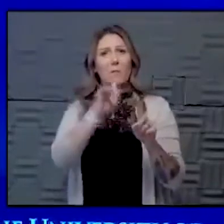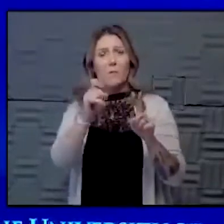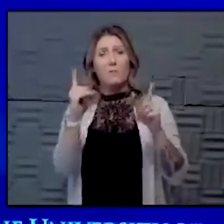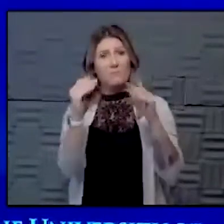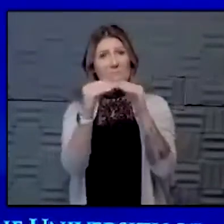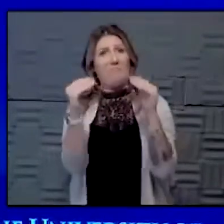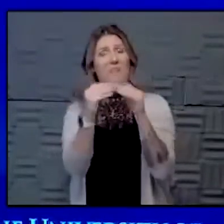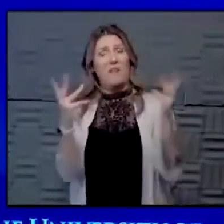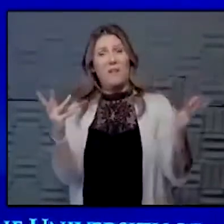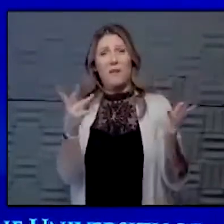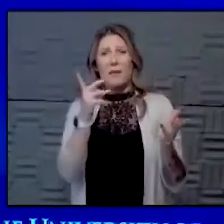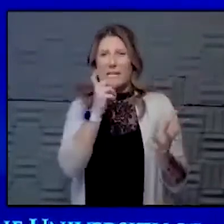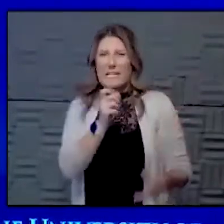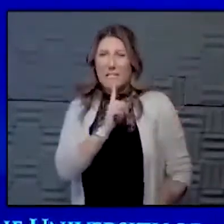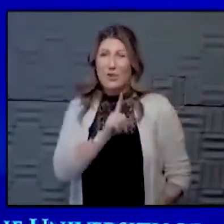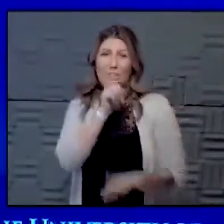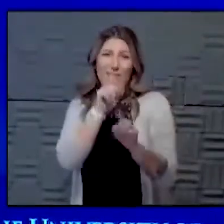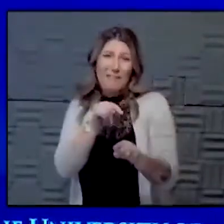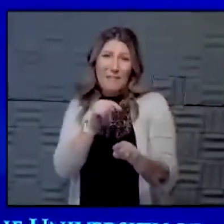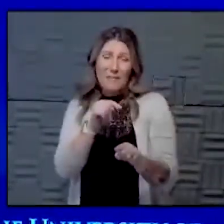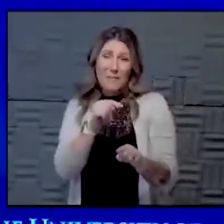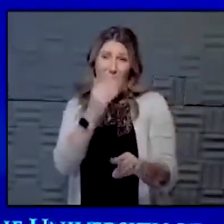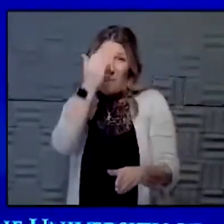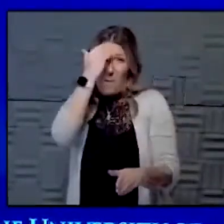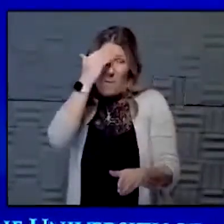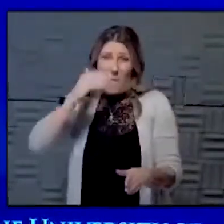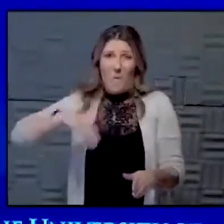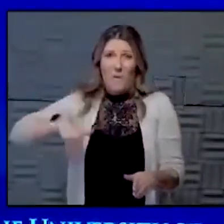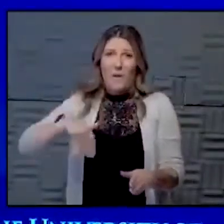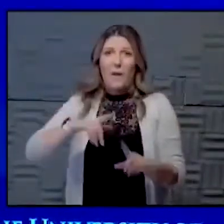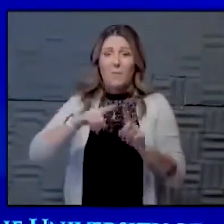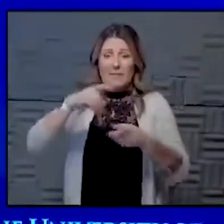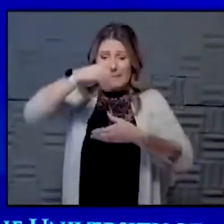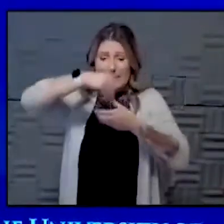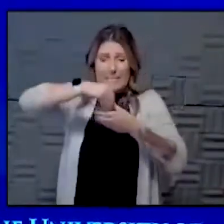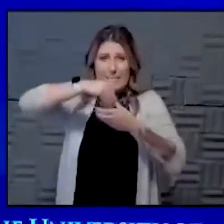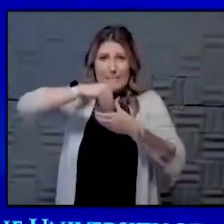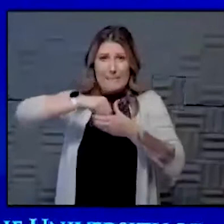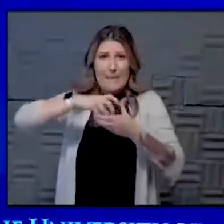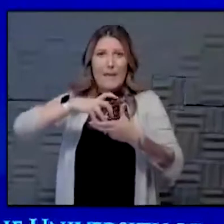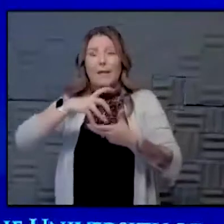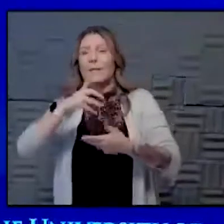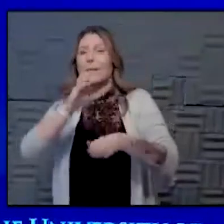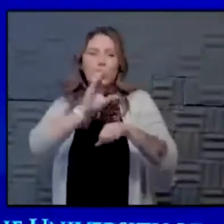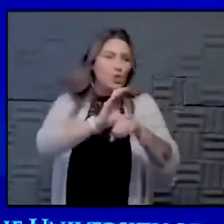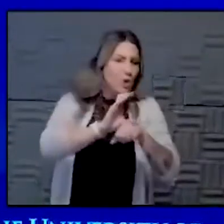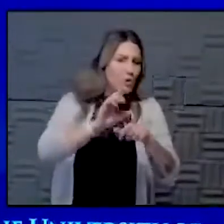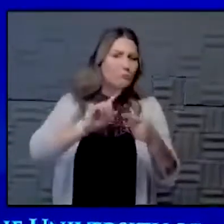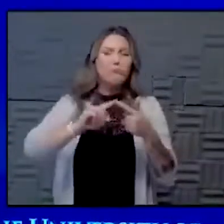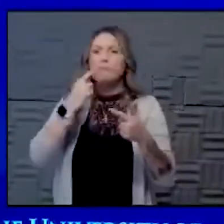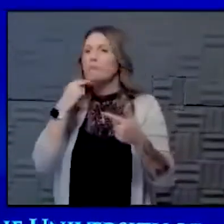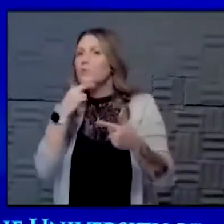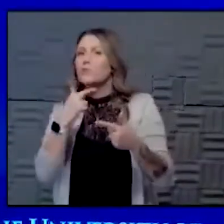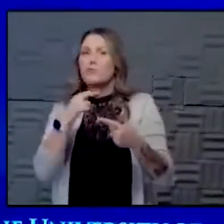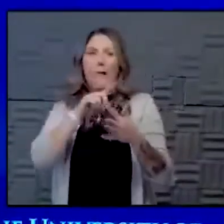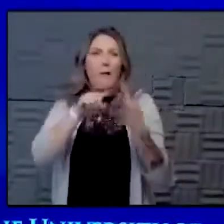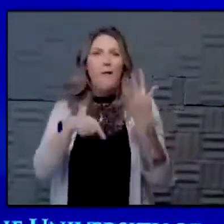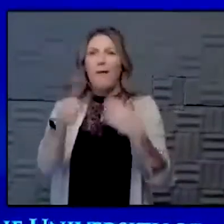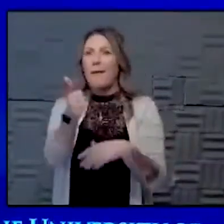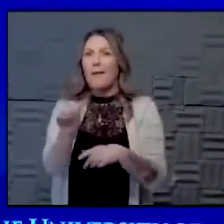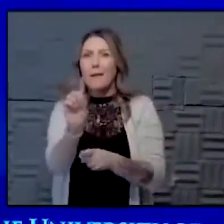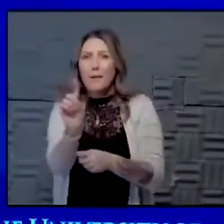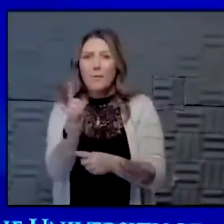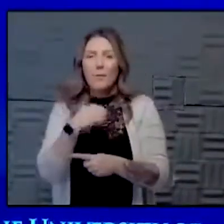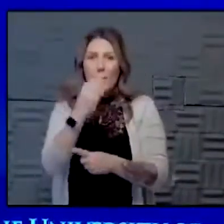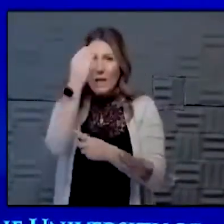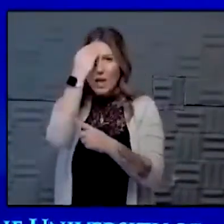sure we know the answer to it, because really it's a question about inside dynamics, whether you're at a church or a restaurant or anywhere. And here's what we know.